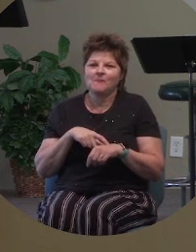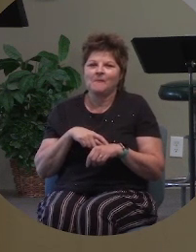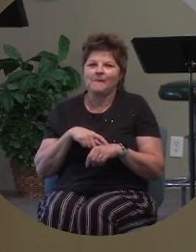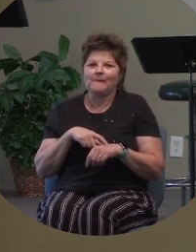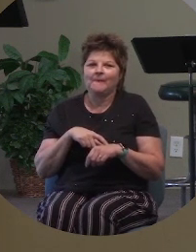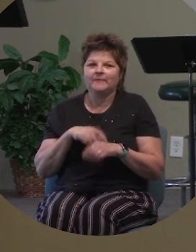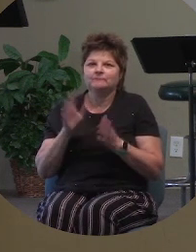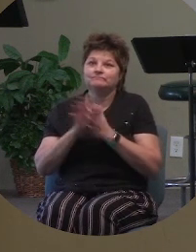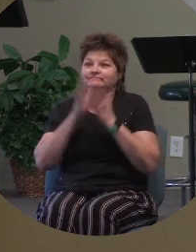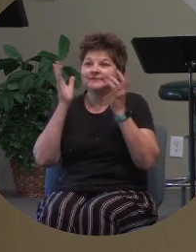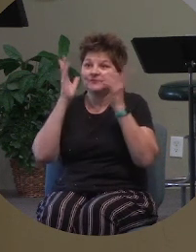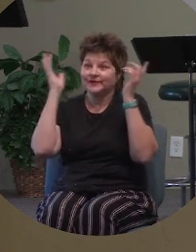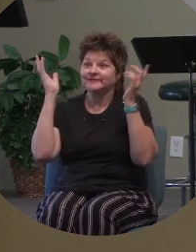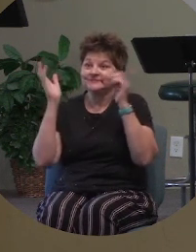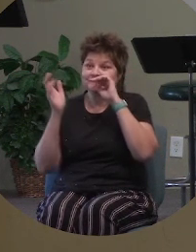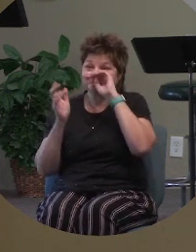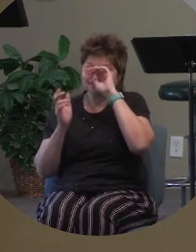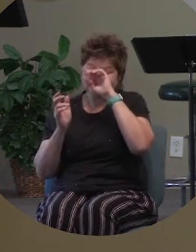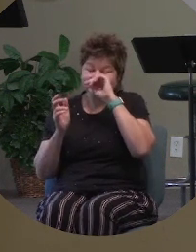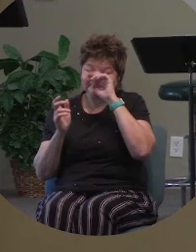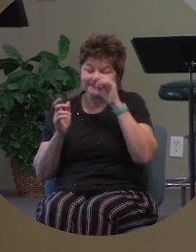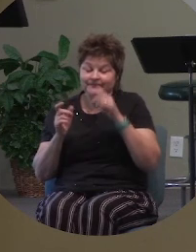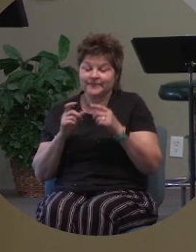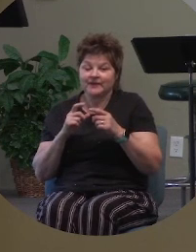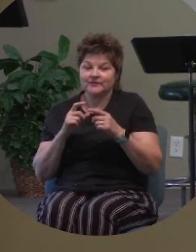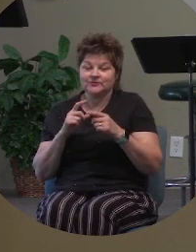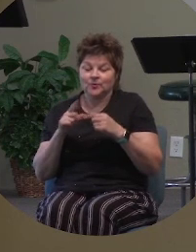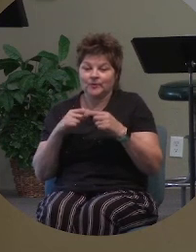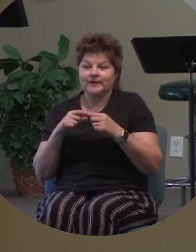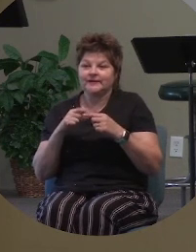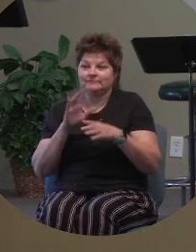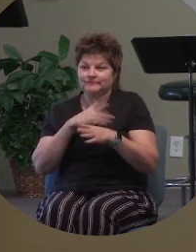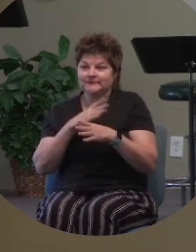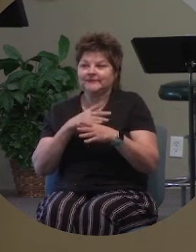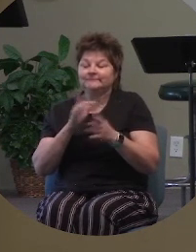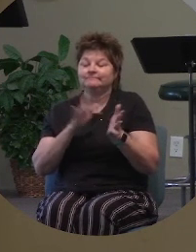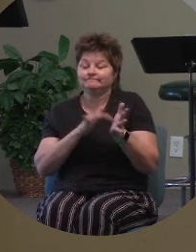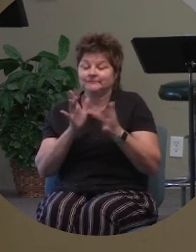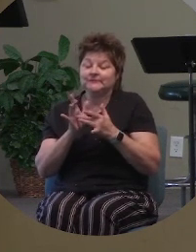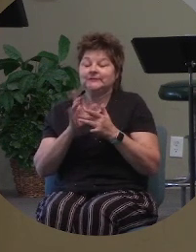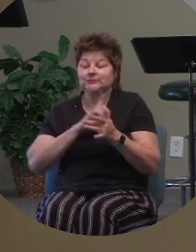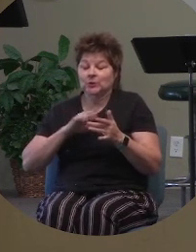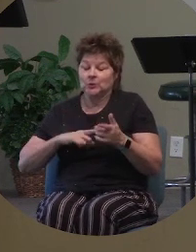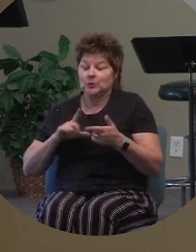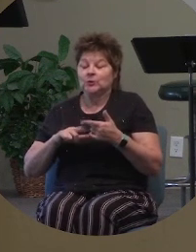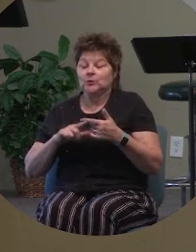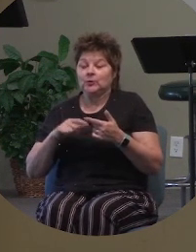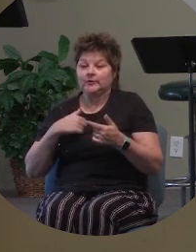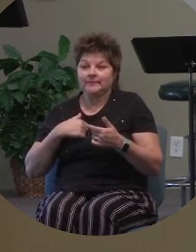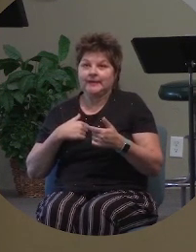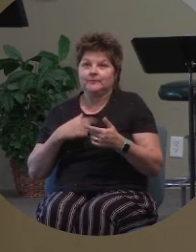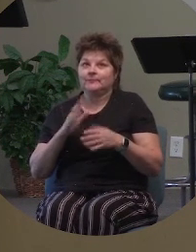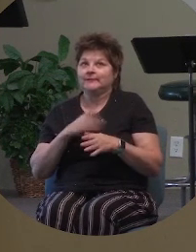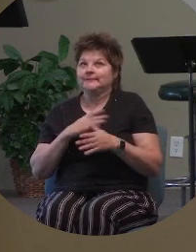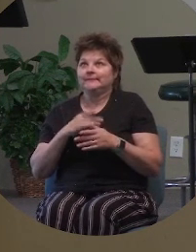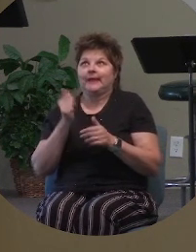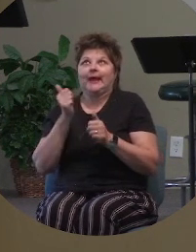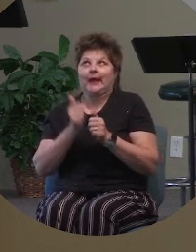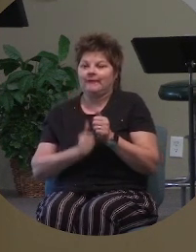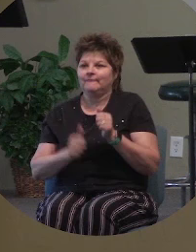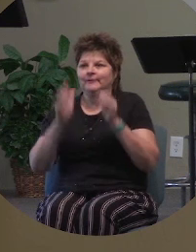of celebration. We're going to sing a song. It's called Jesus Lord to Me. We sing it almost every single